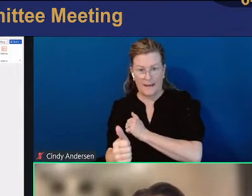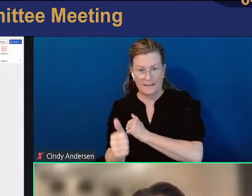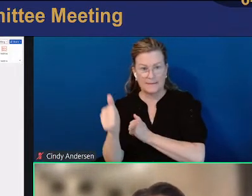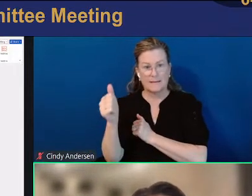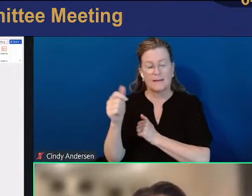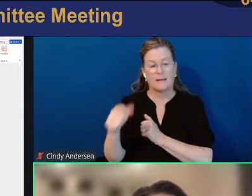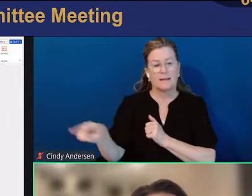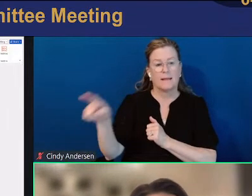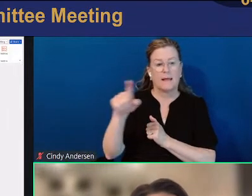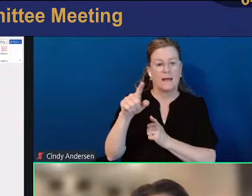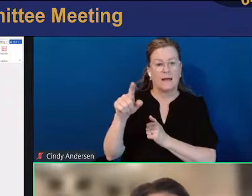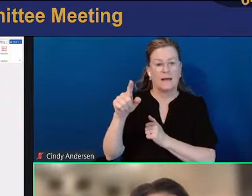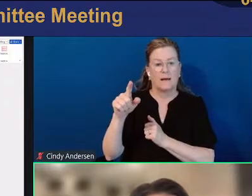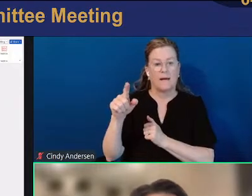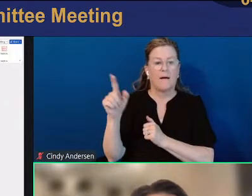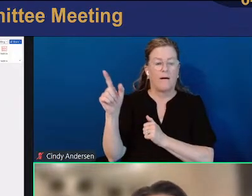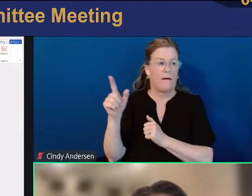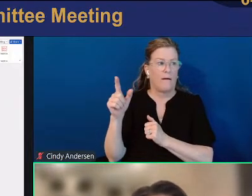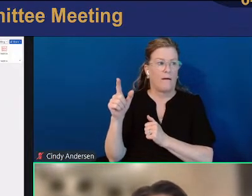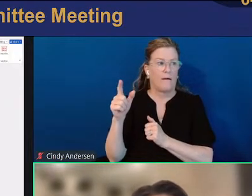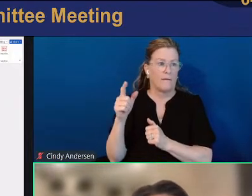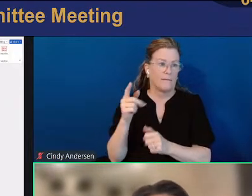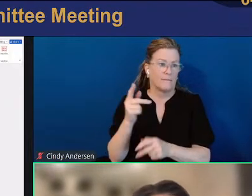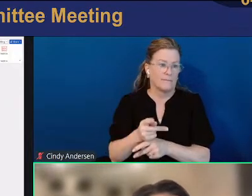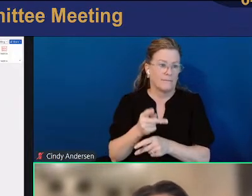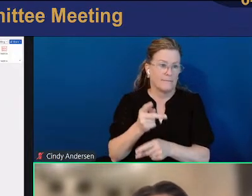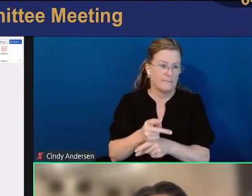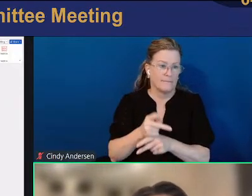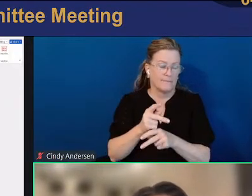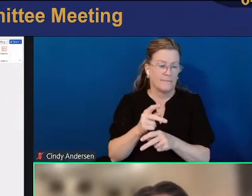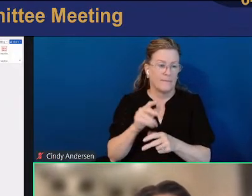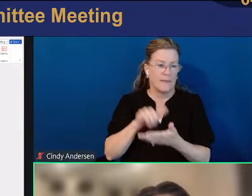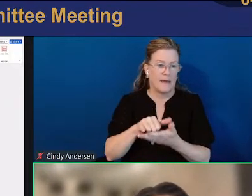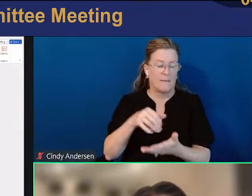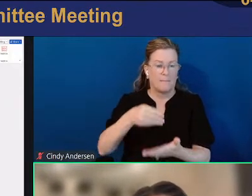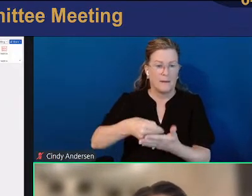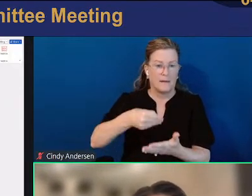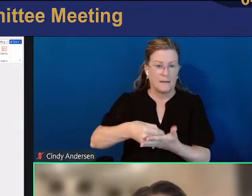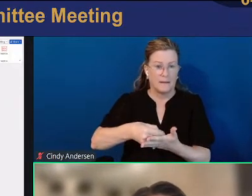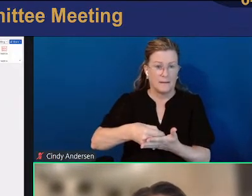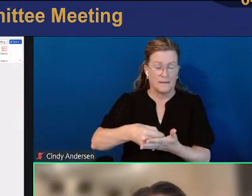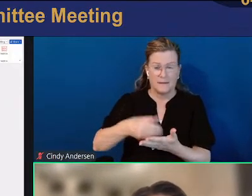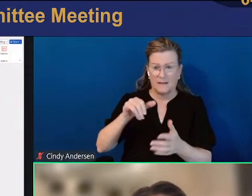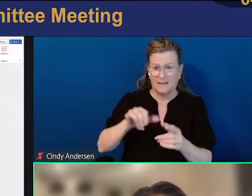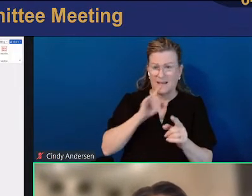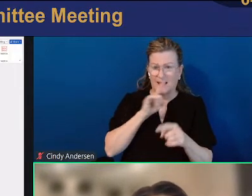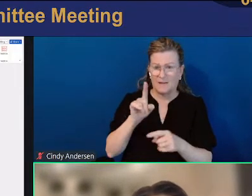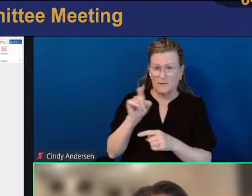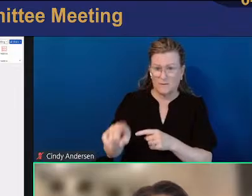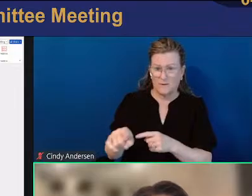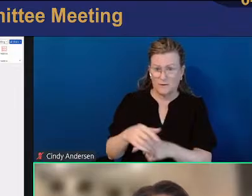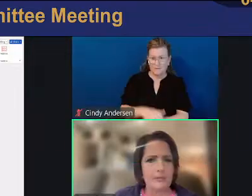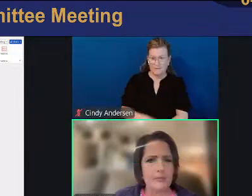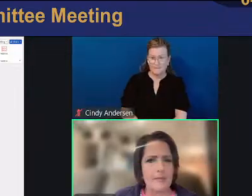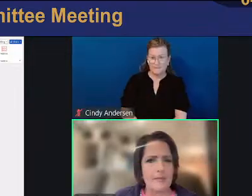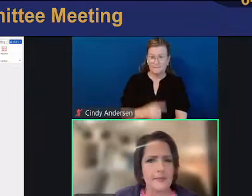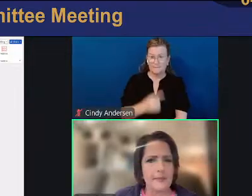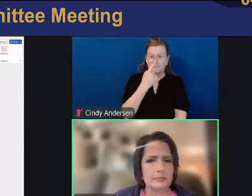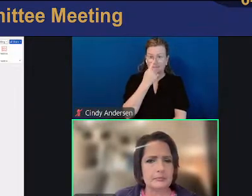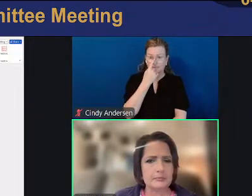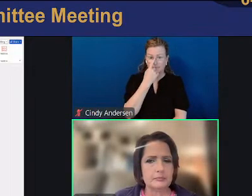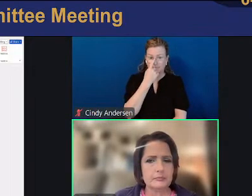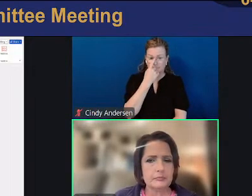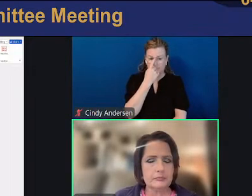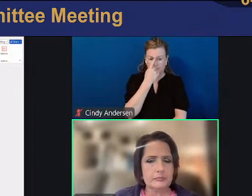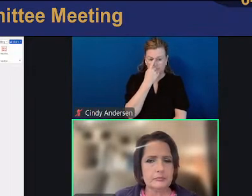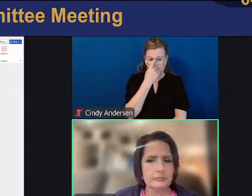are awarding that money or those monies. So does that answer your question, Board Member Davis?